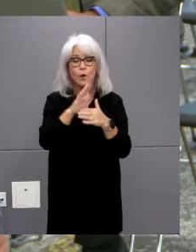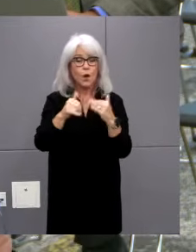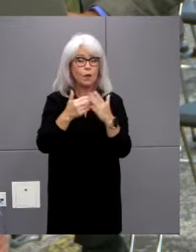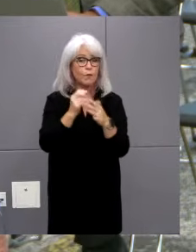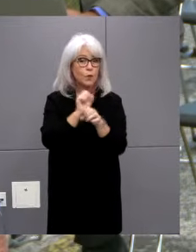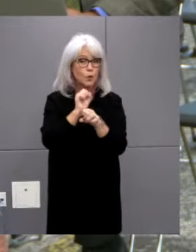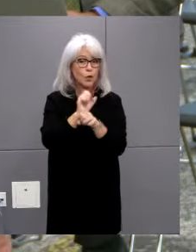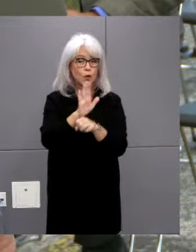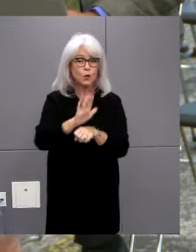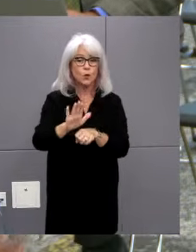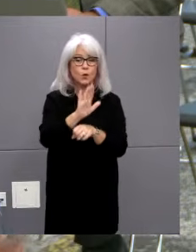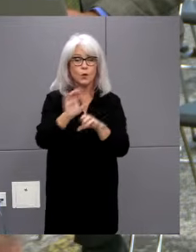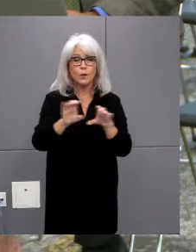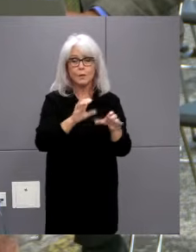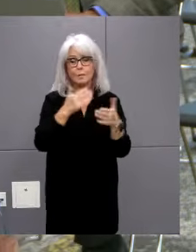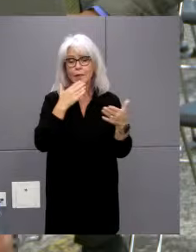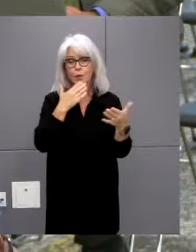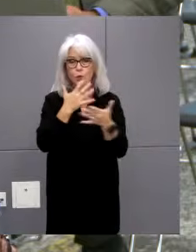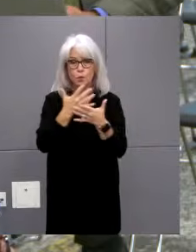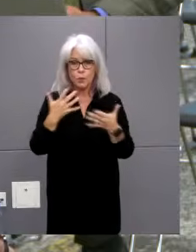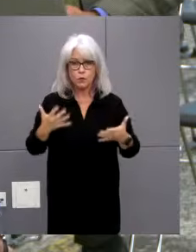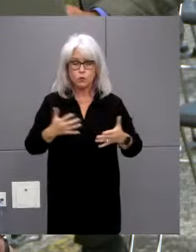thank you so much.